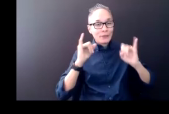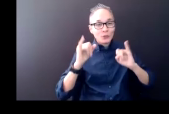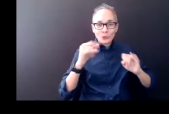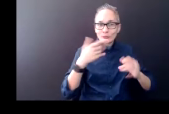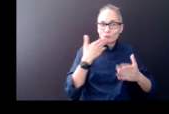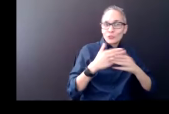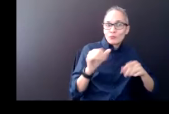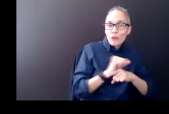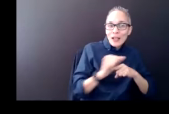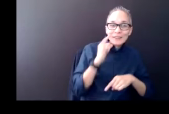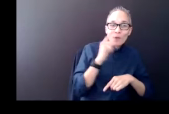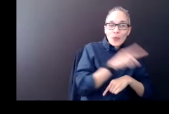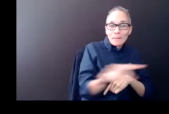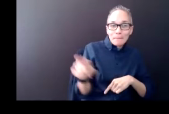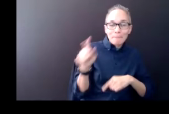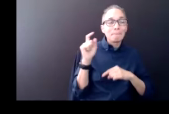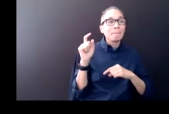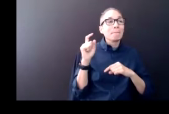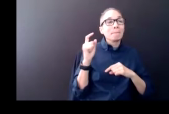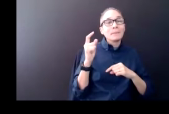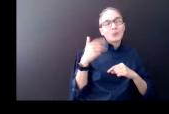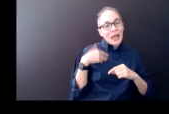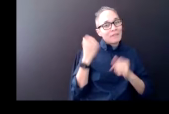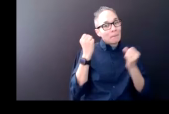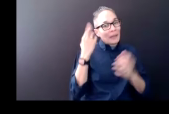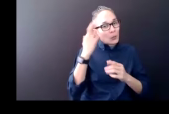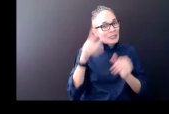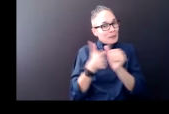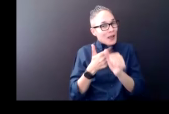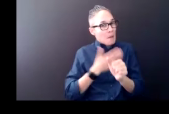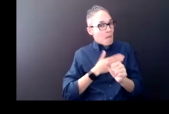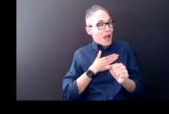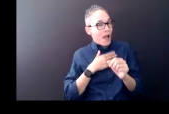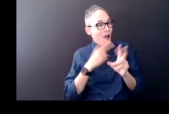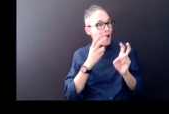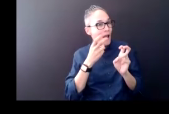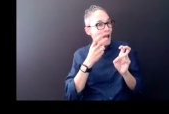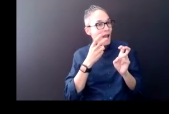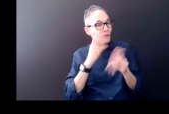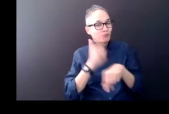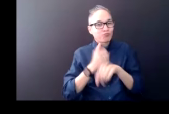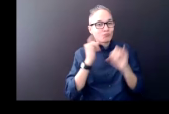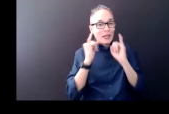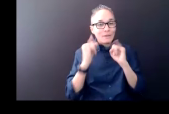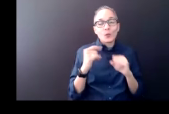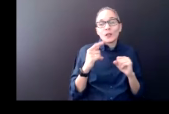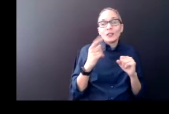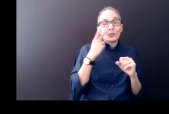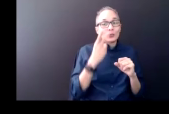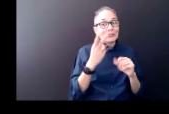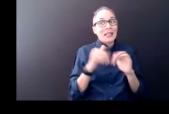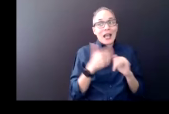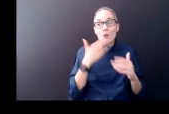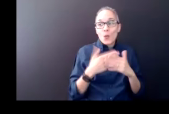practice. So this serves many purposes in my class, because what it allows me to do is see how well